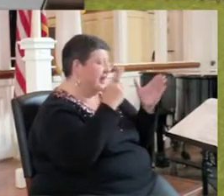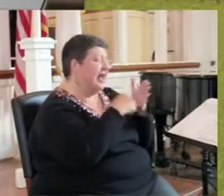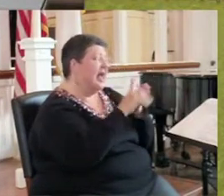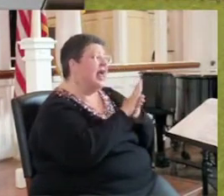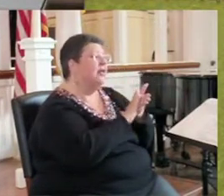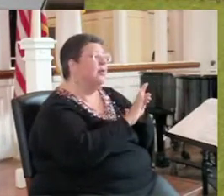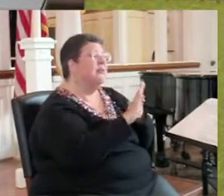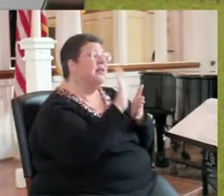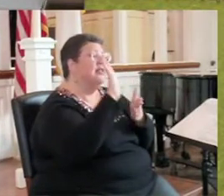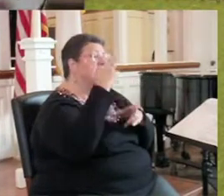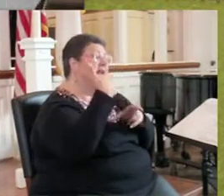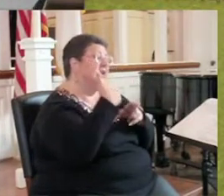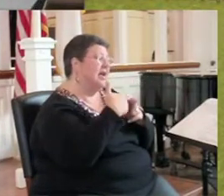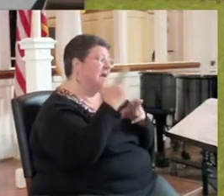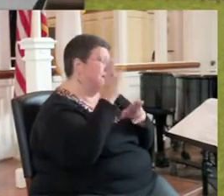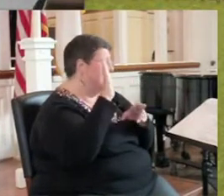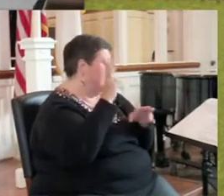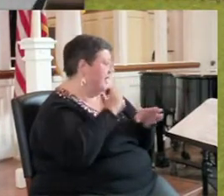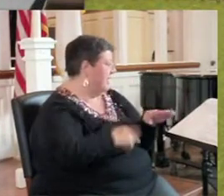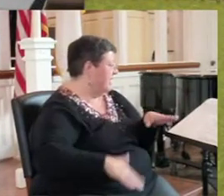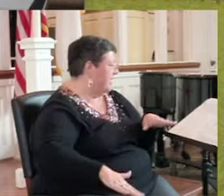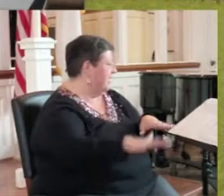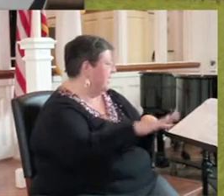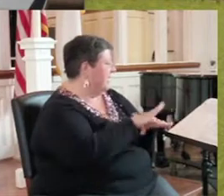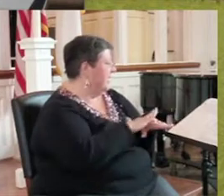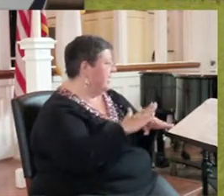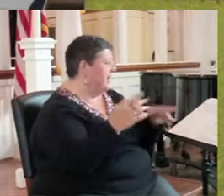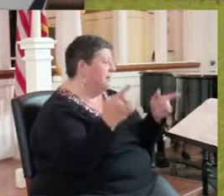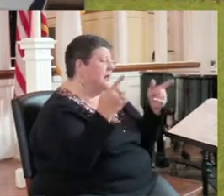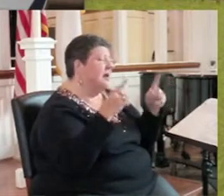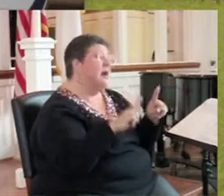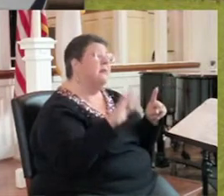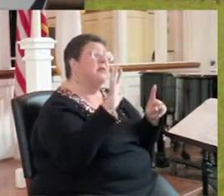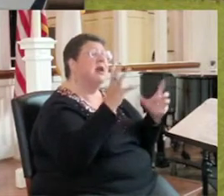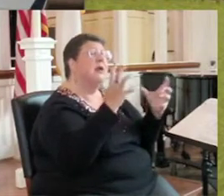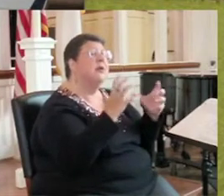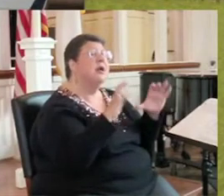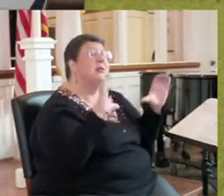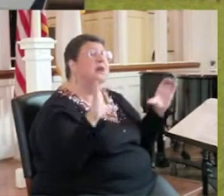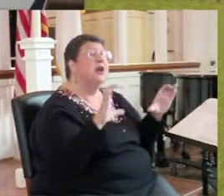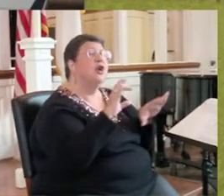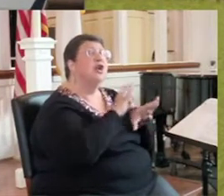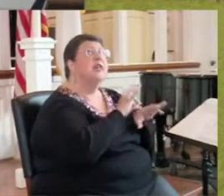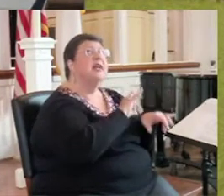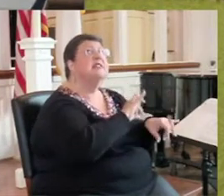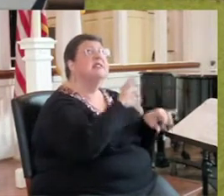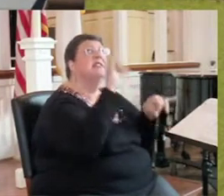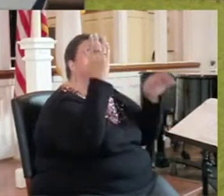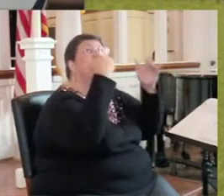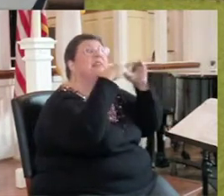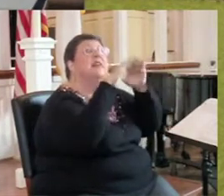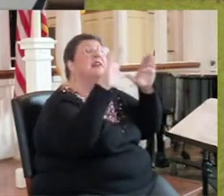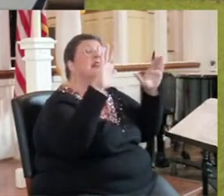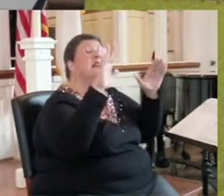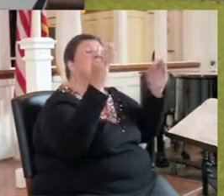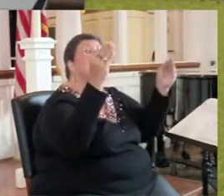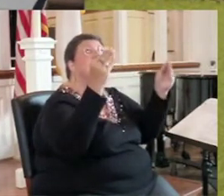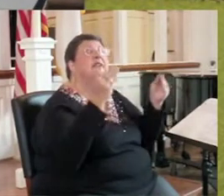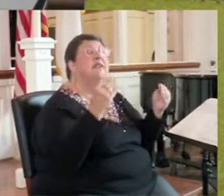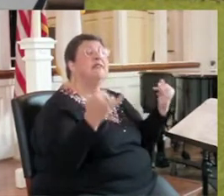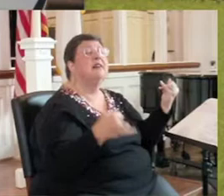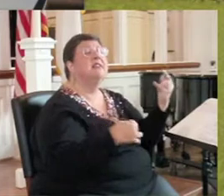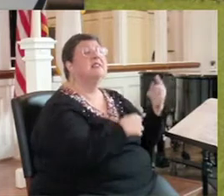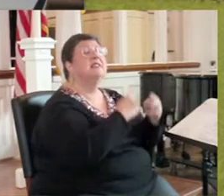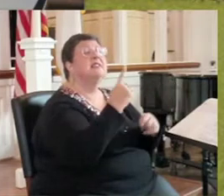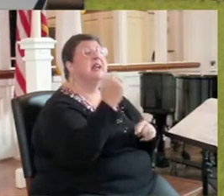thy name. Thy kingdom come, thy will be done, on earth as it is in heaven.